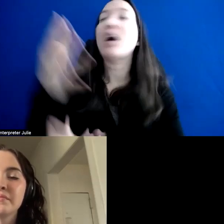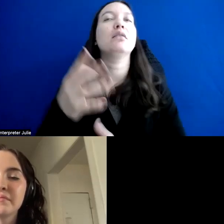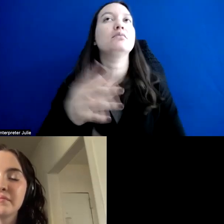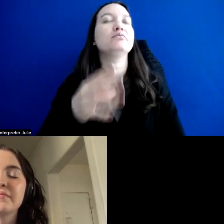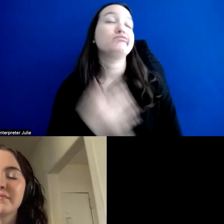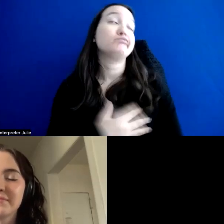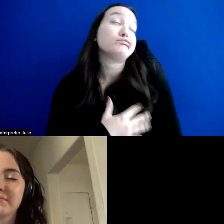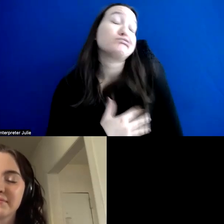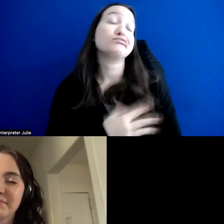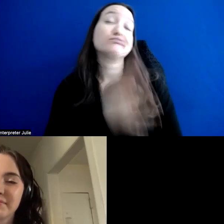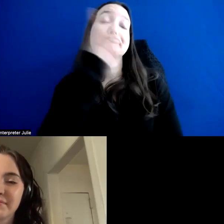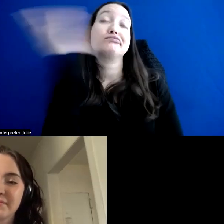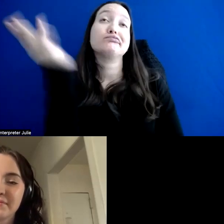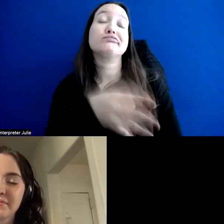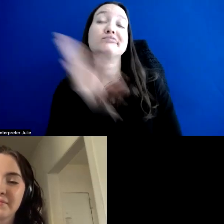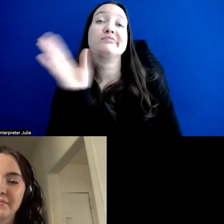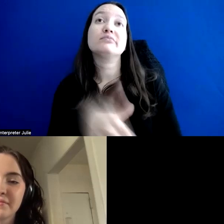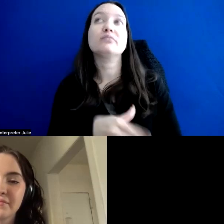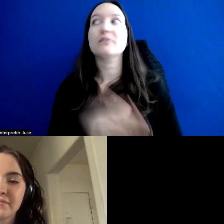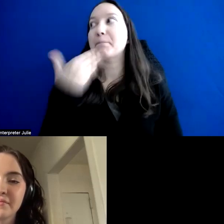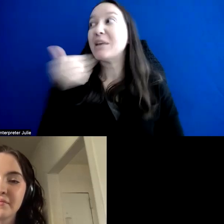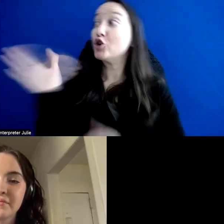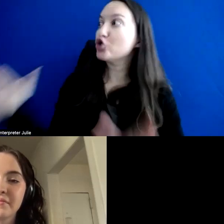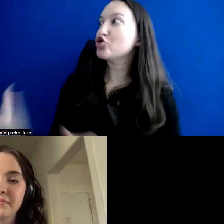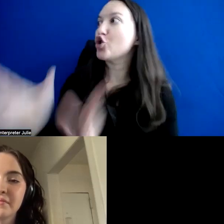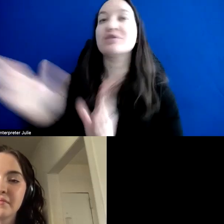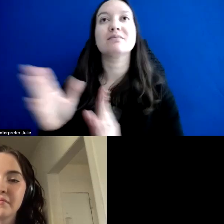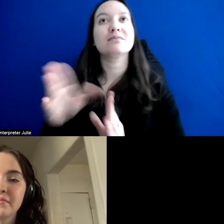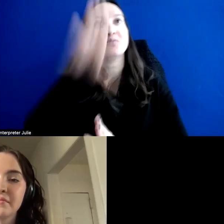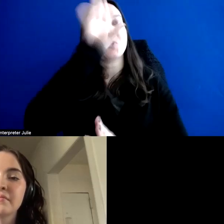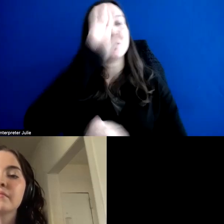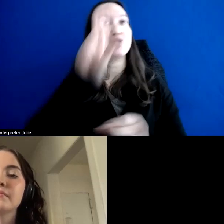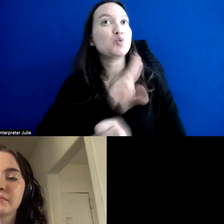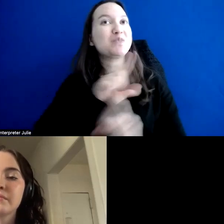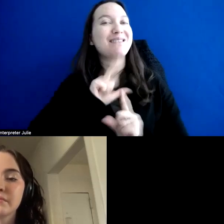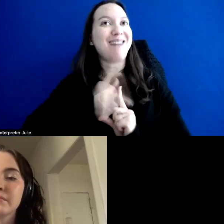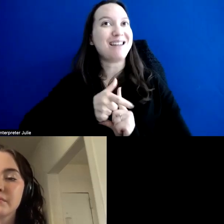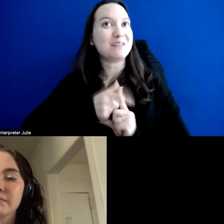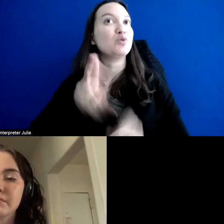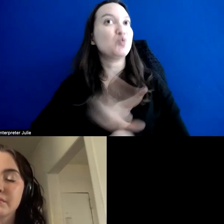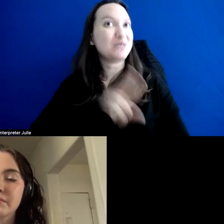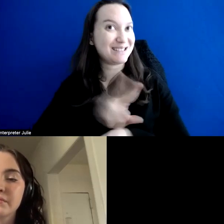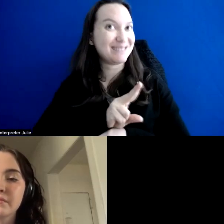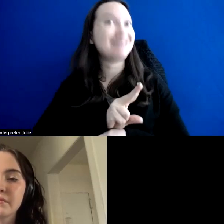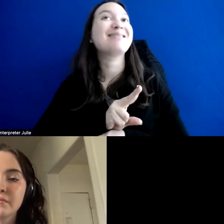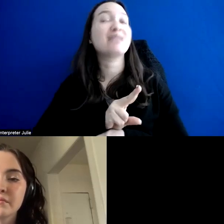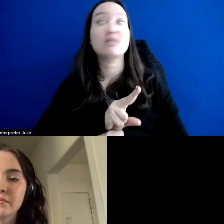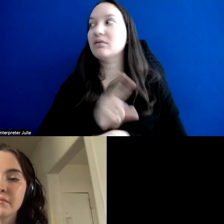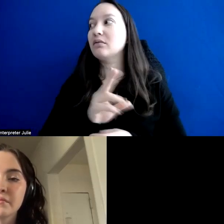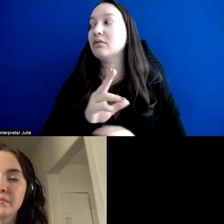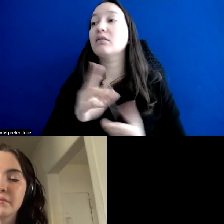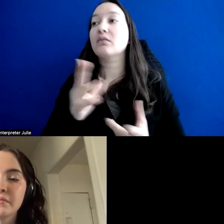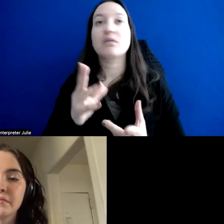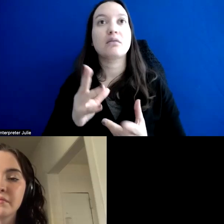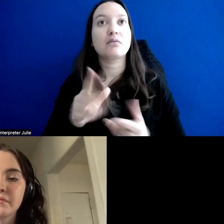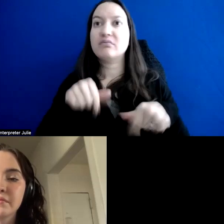their shoulders. Much better to encourage, as condom use showed us, the publicity for condom use,